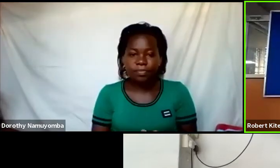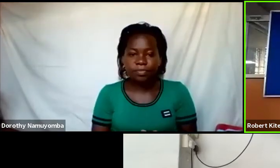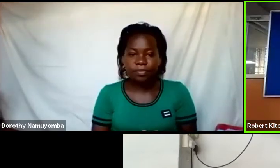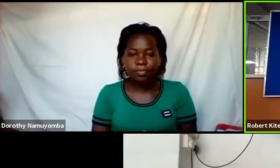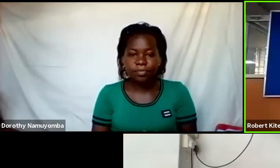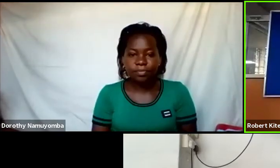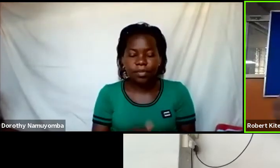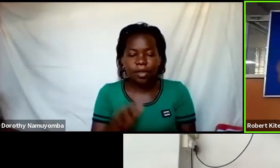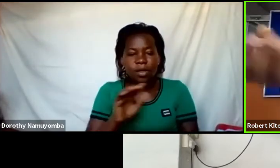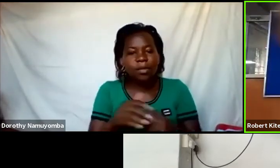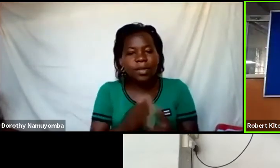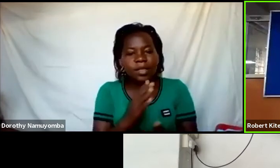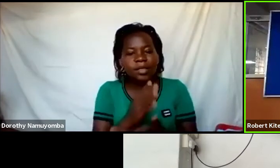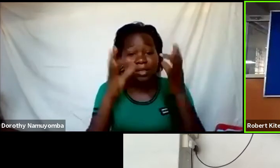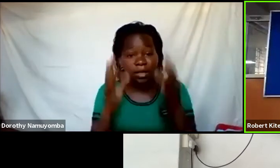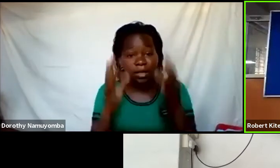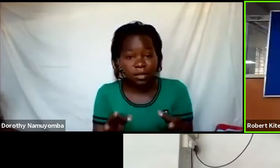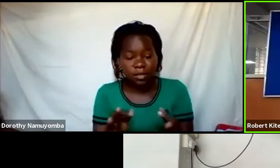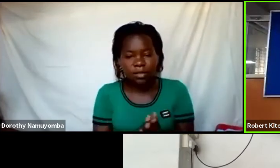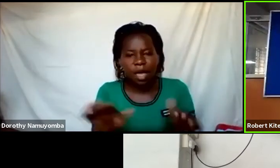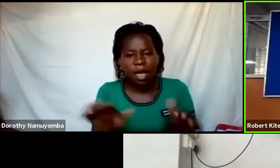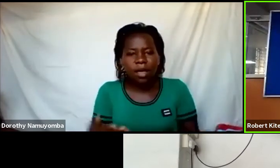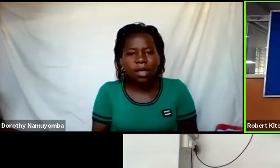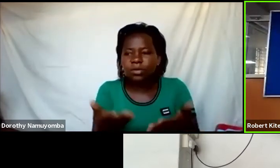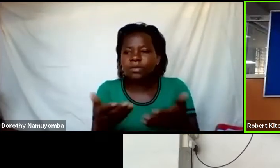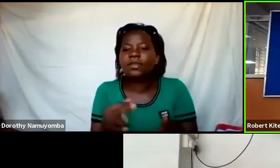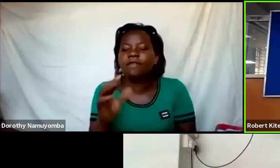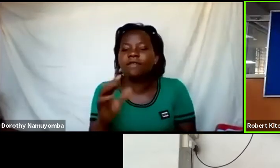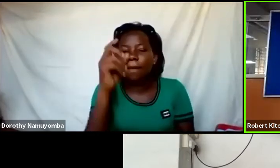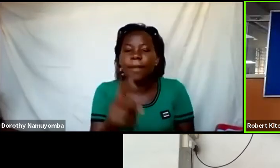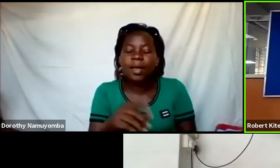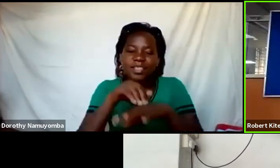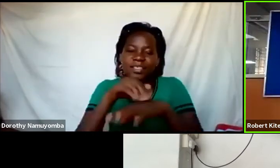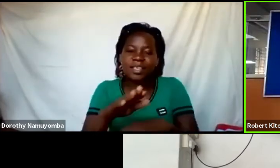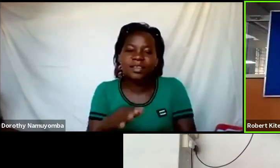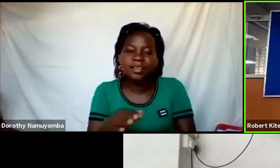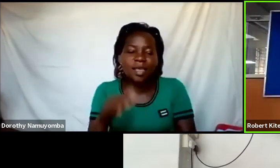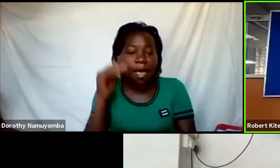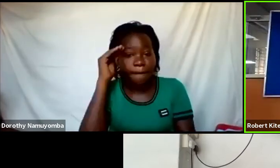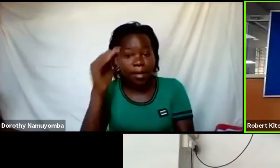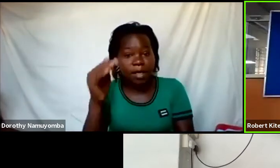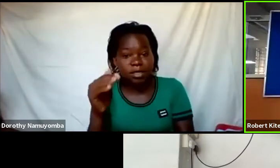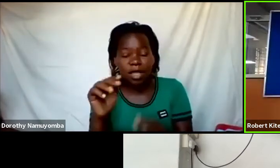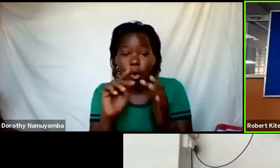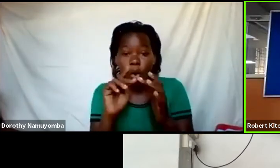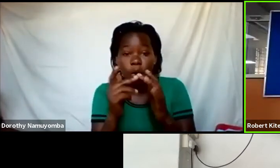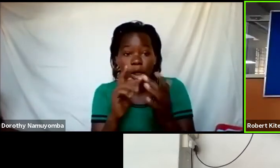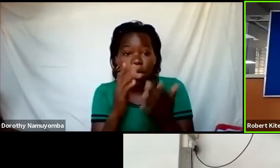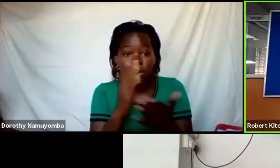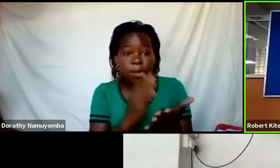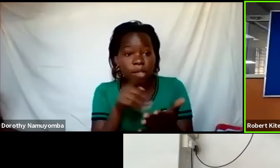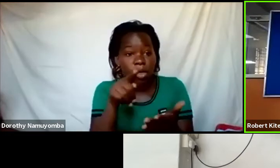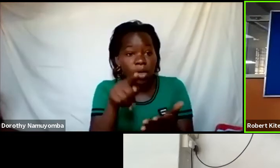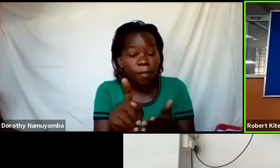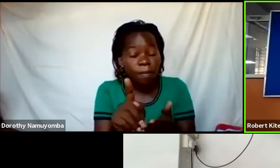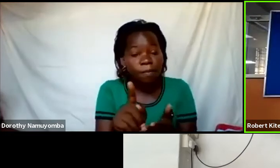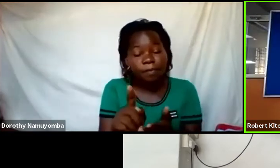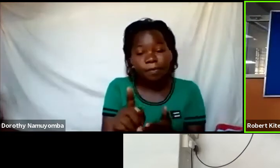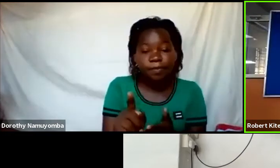how can you even deliver when someone sends you a message online? Because it is for you, your edge is going to be